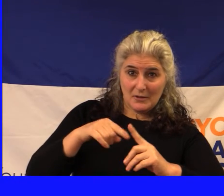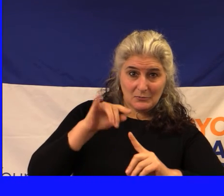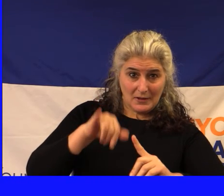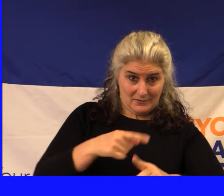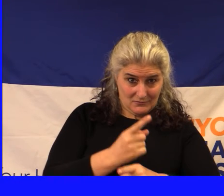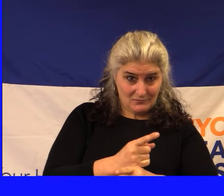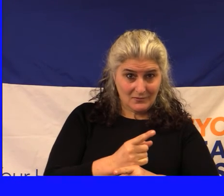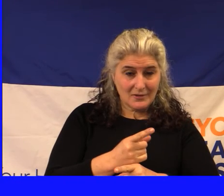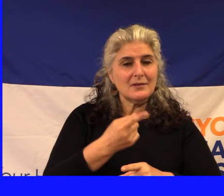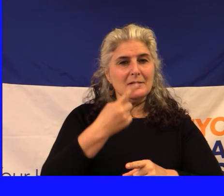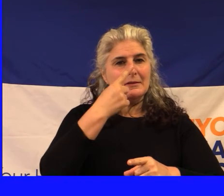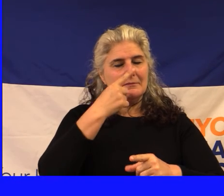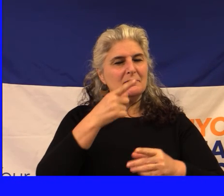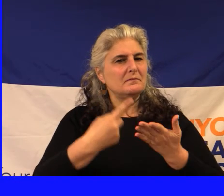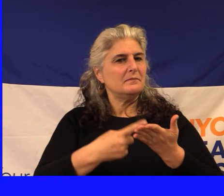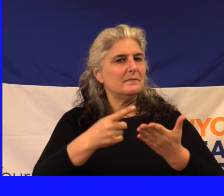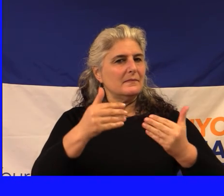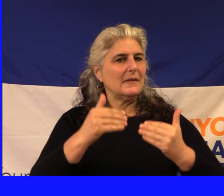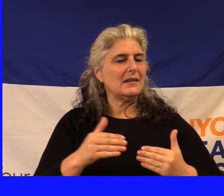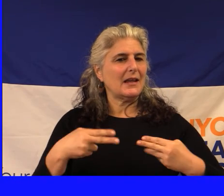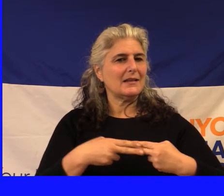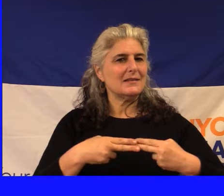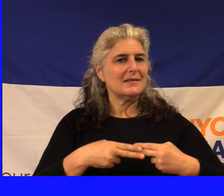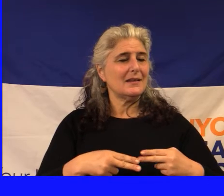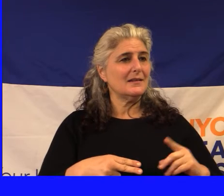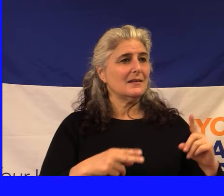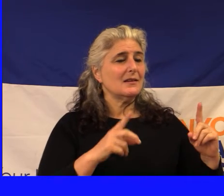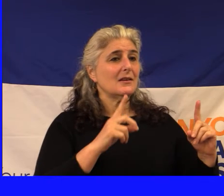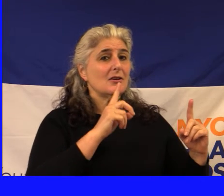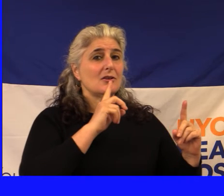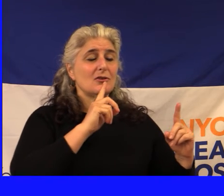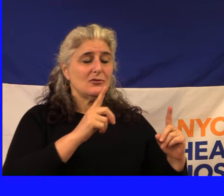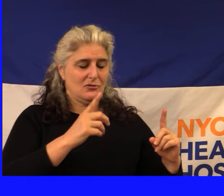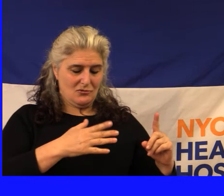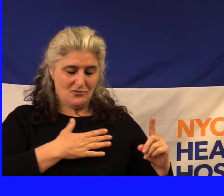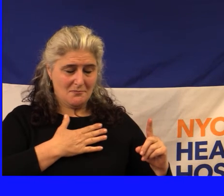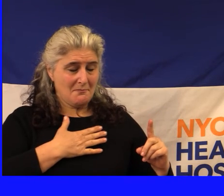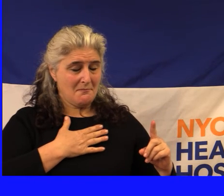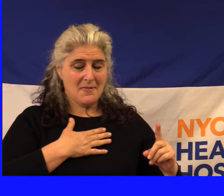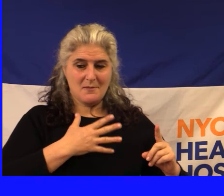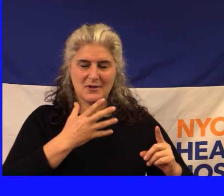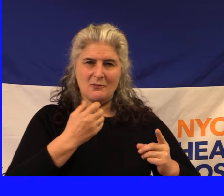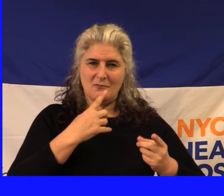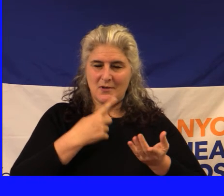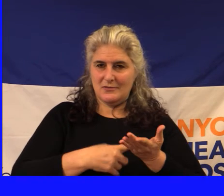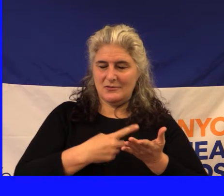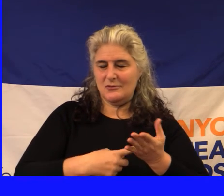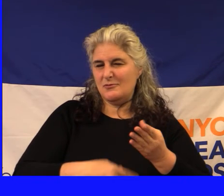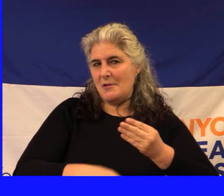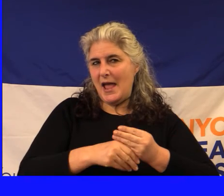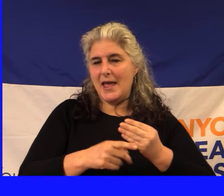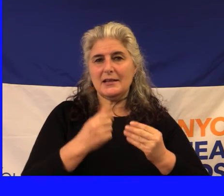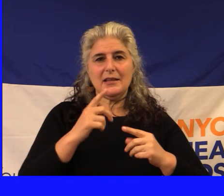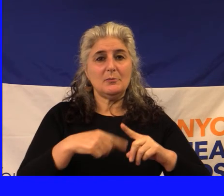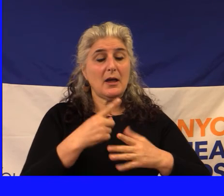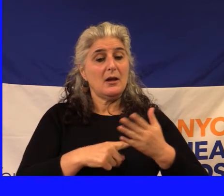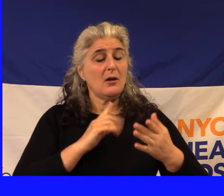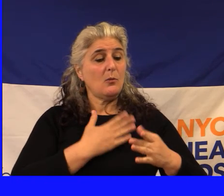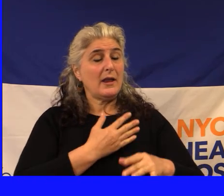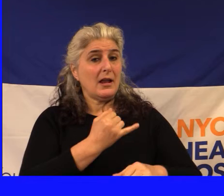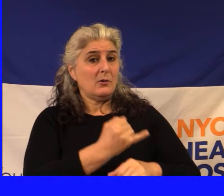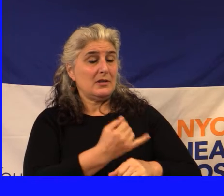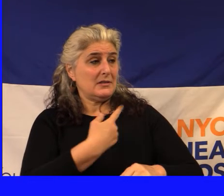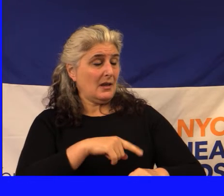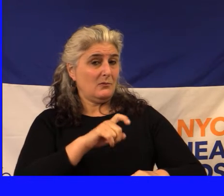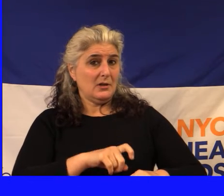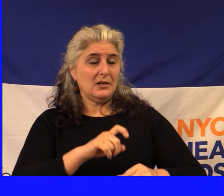next slides. Sure. I just want to talk a little bit about what it is that our site leads and the care teams